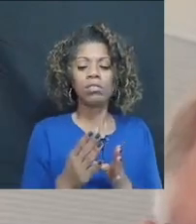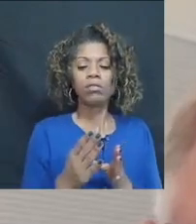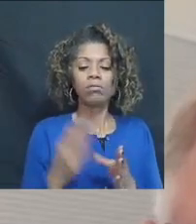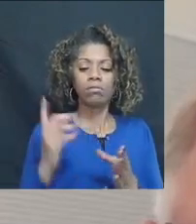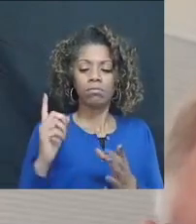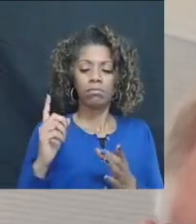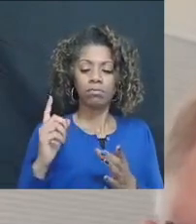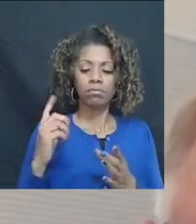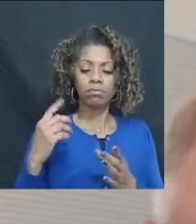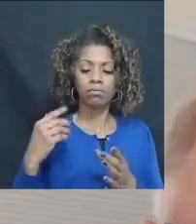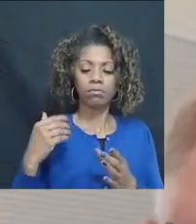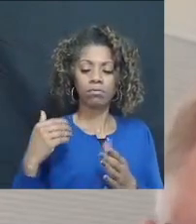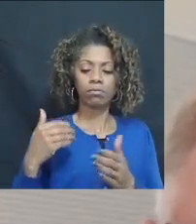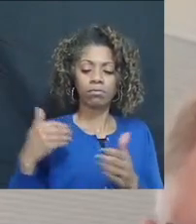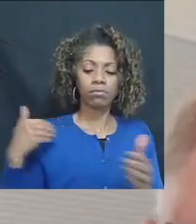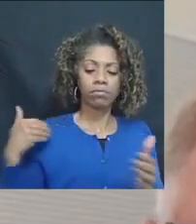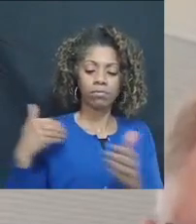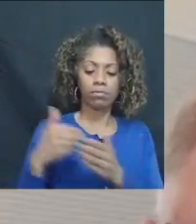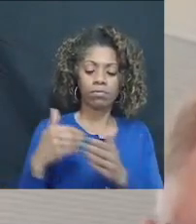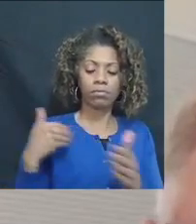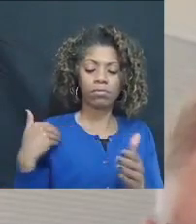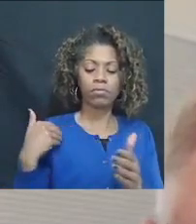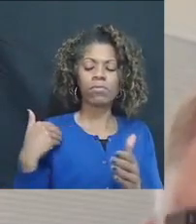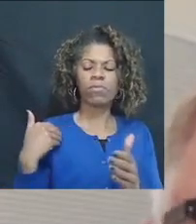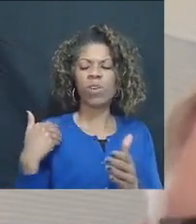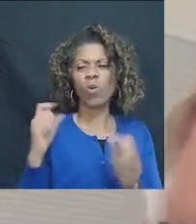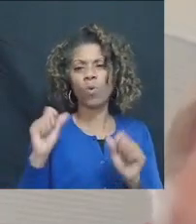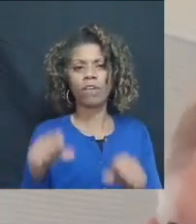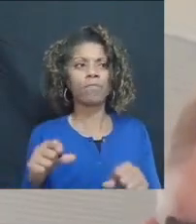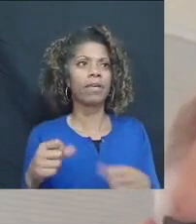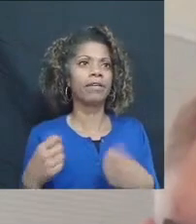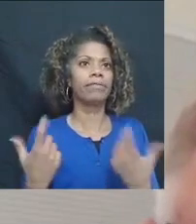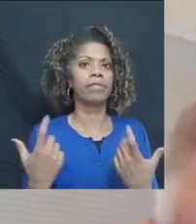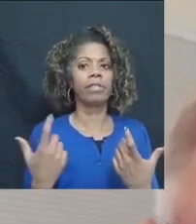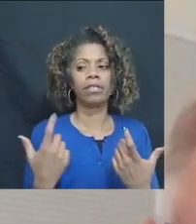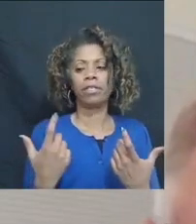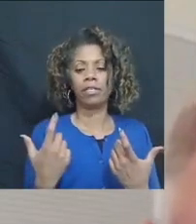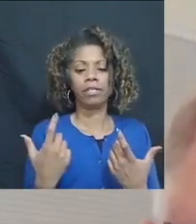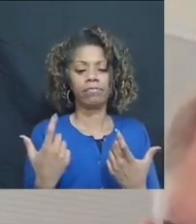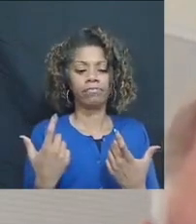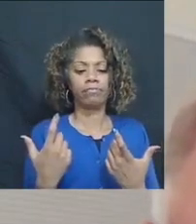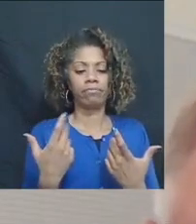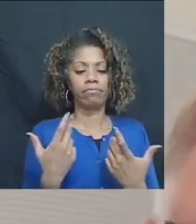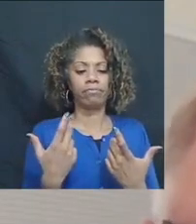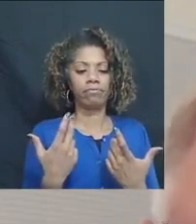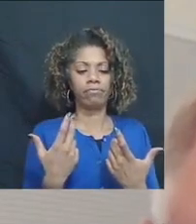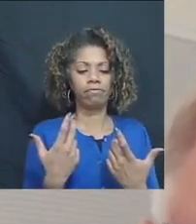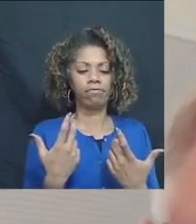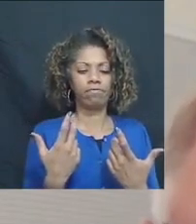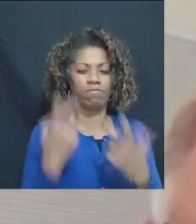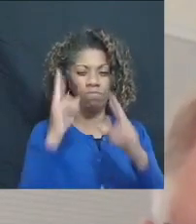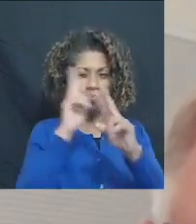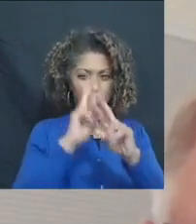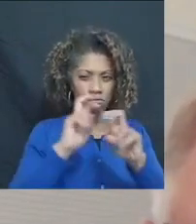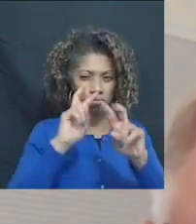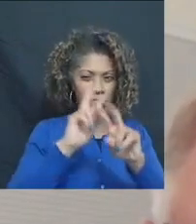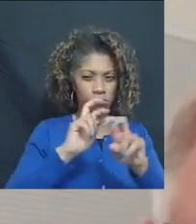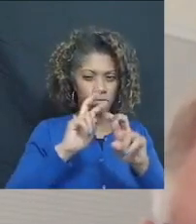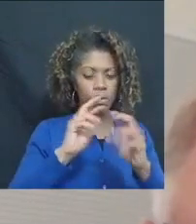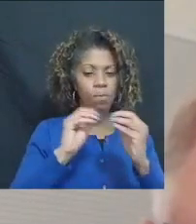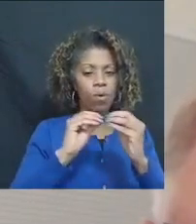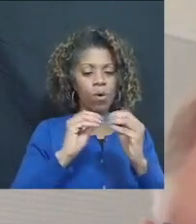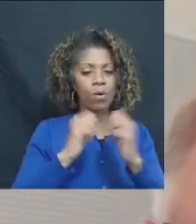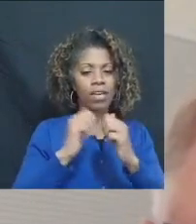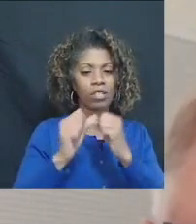our strategic planning with CDC along with our partners. And then we've had